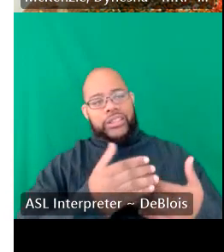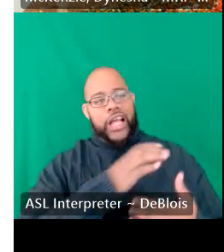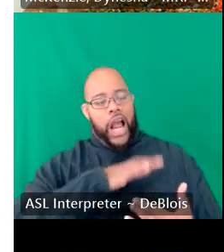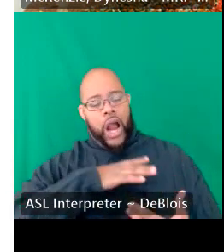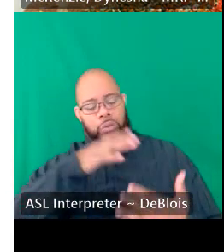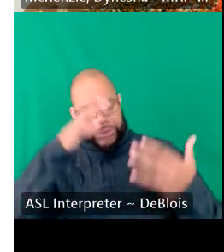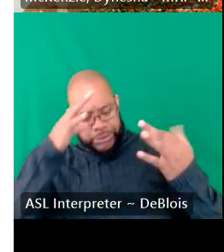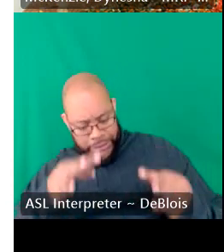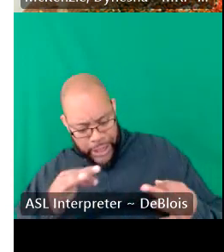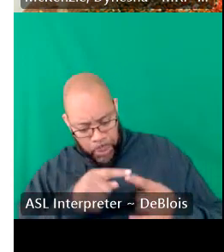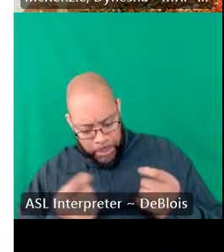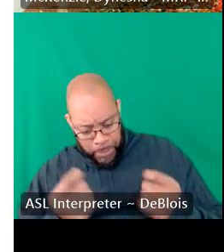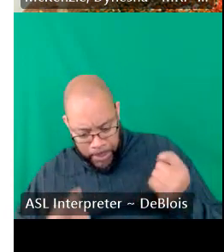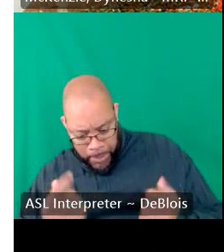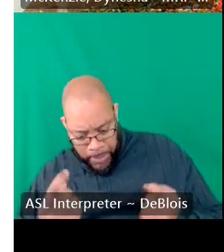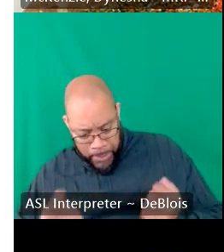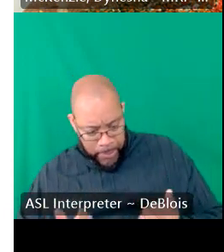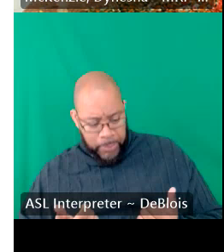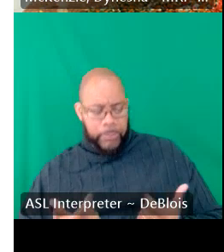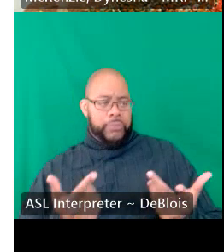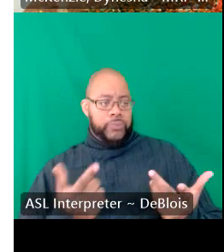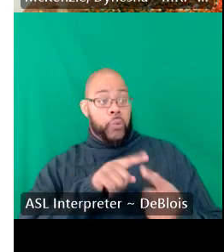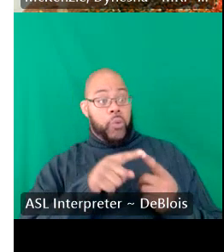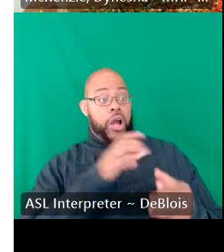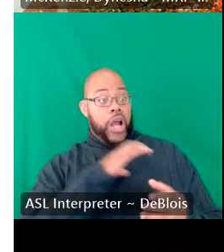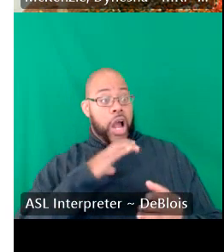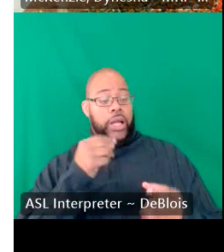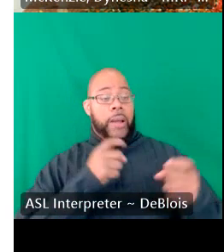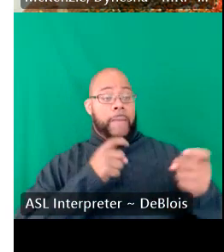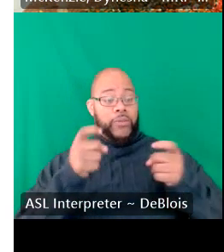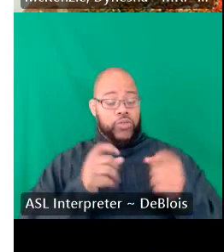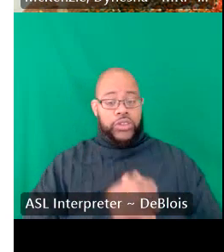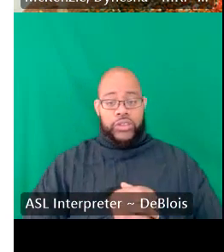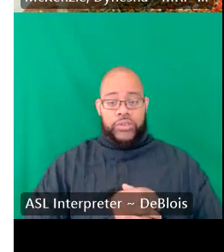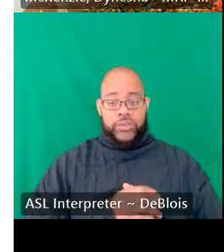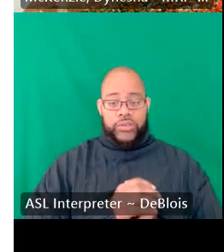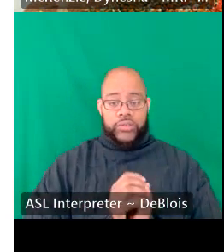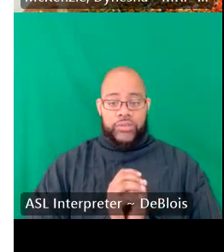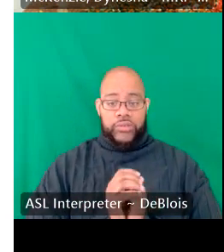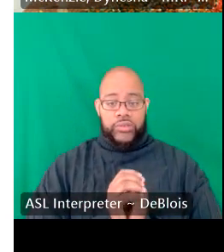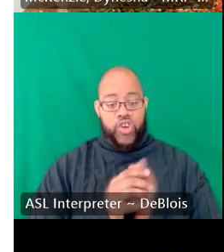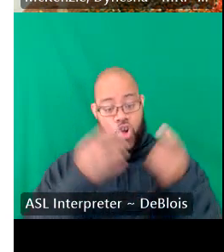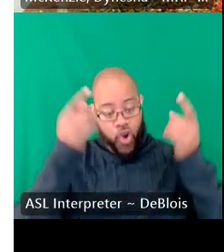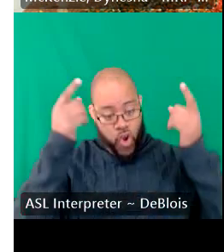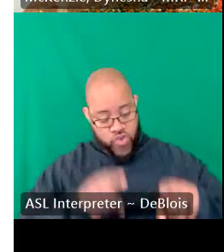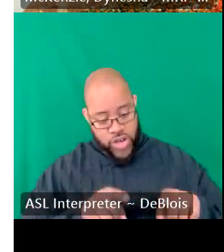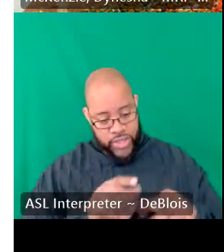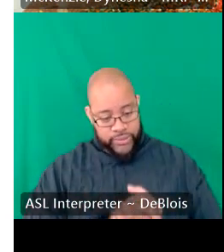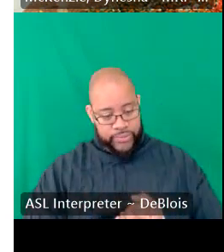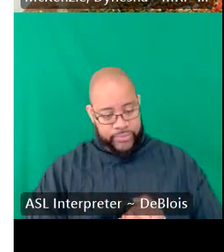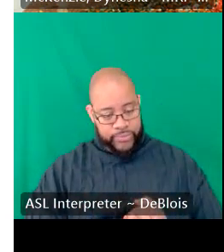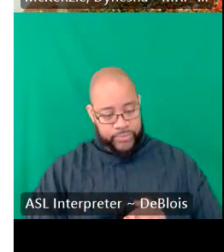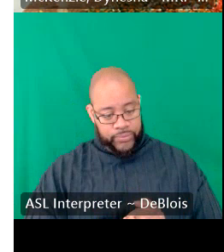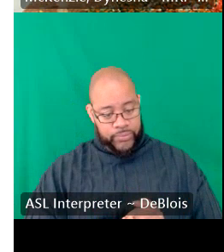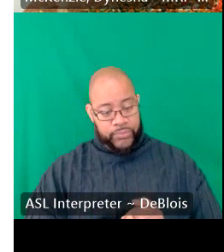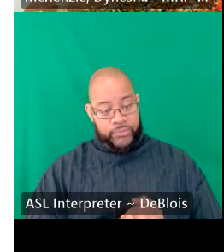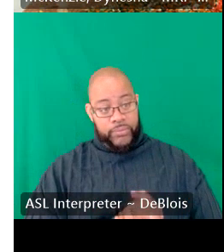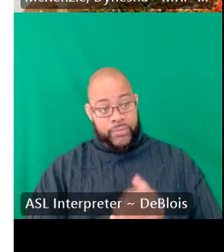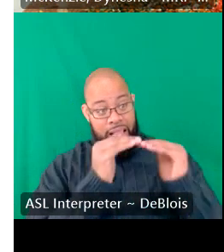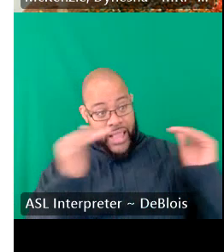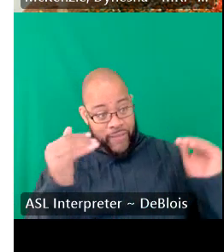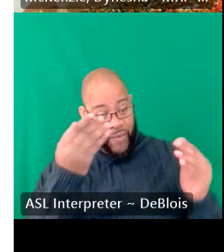Once Congress and the administration have agreed to funding levels for